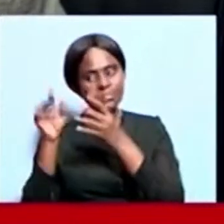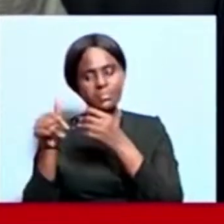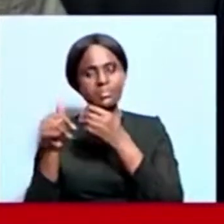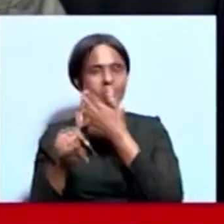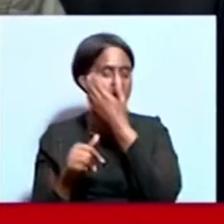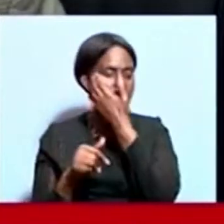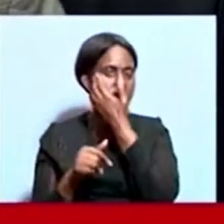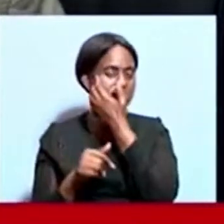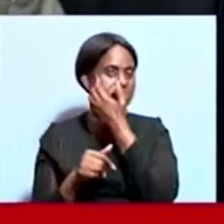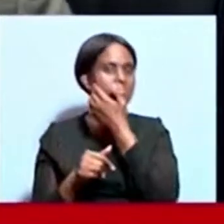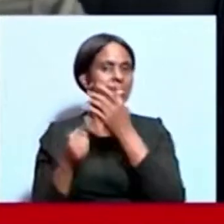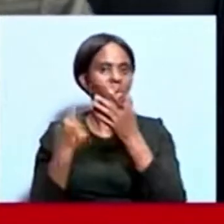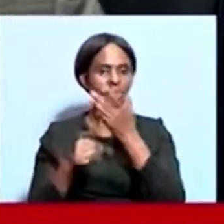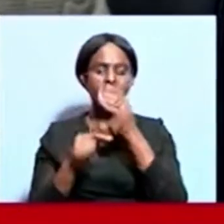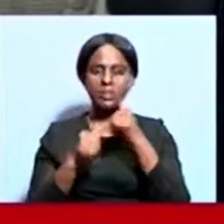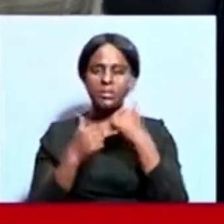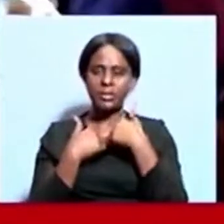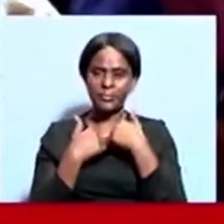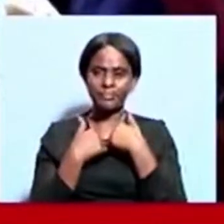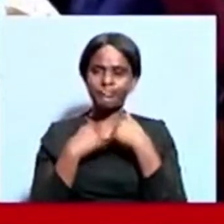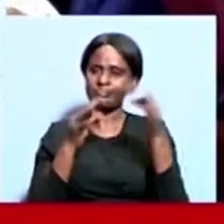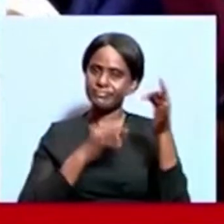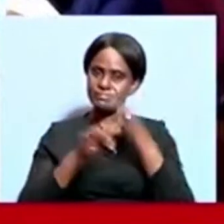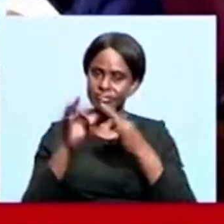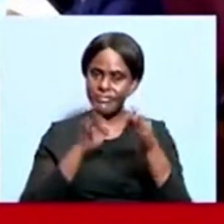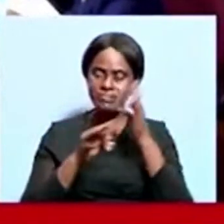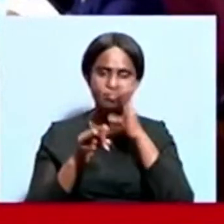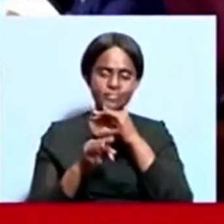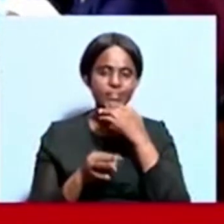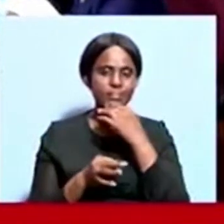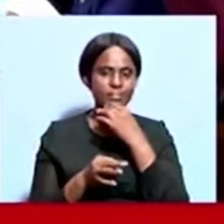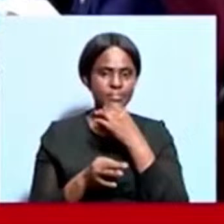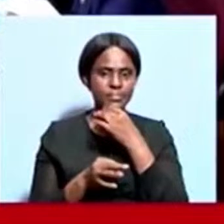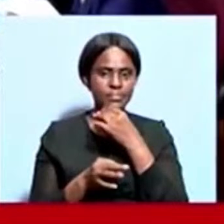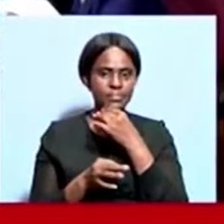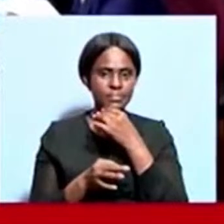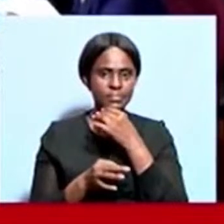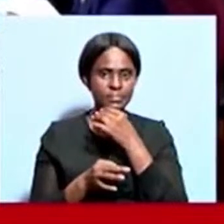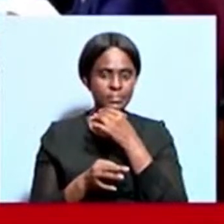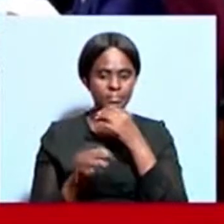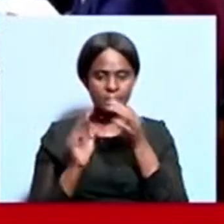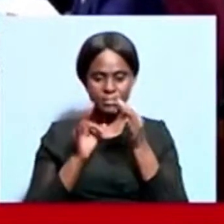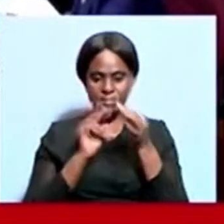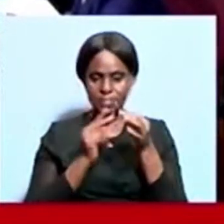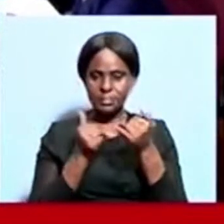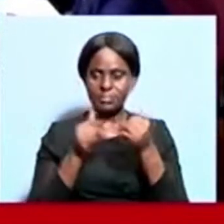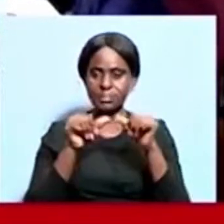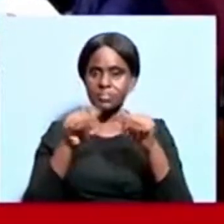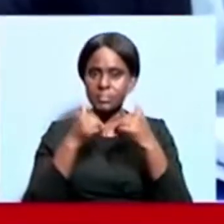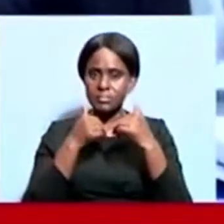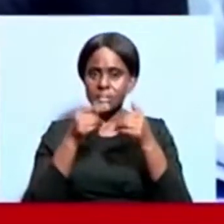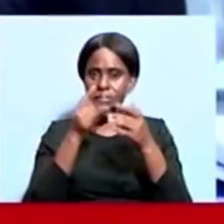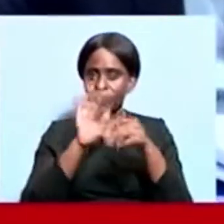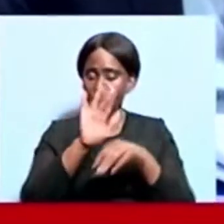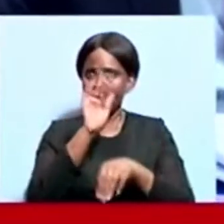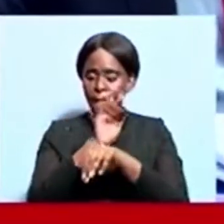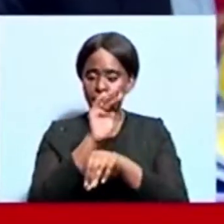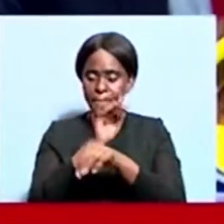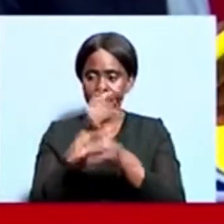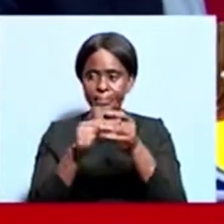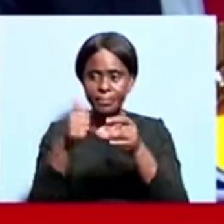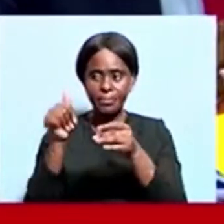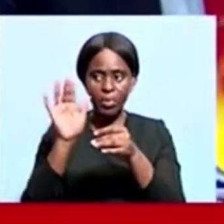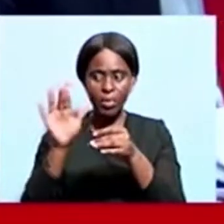think that's what they have done. They have explained. So if we still have that, that's why I said, what's your comment as ministry